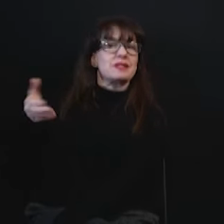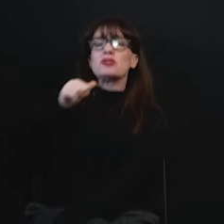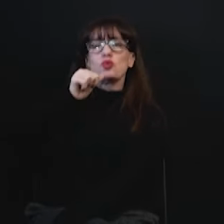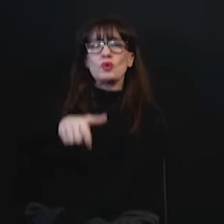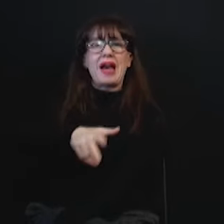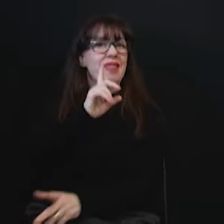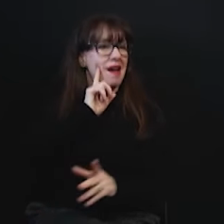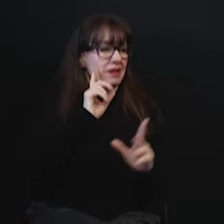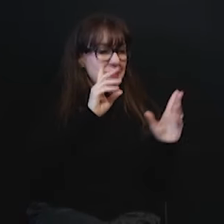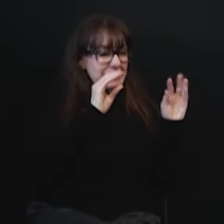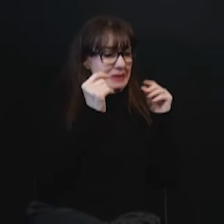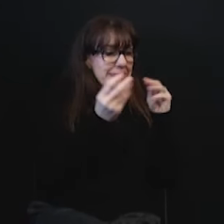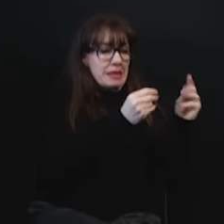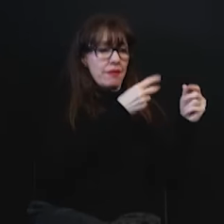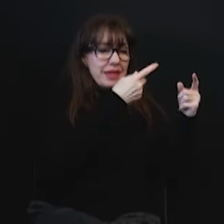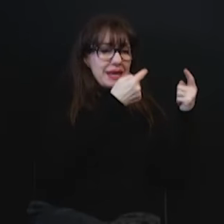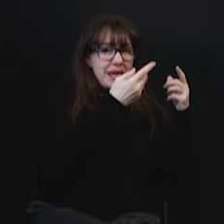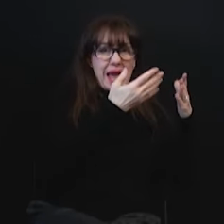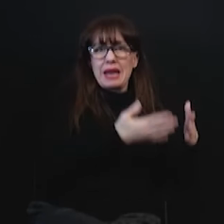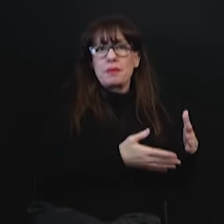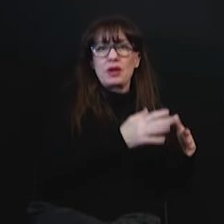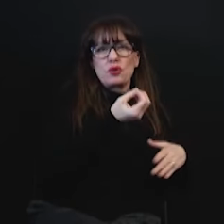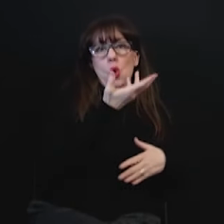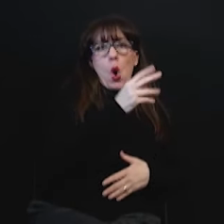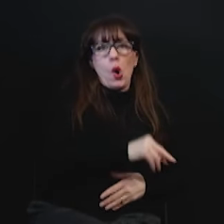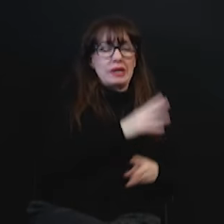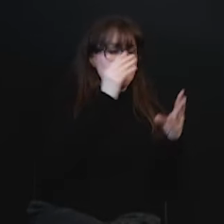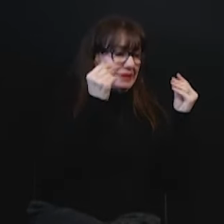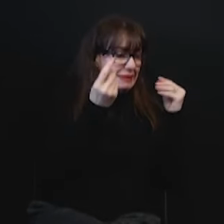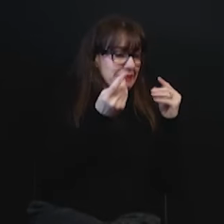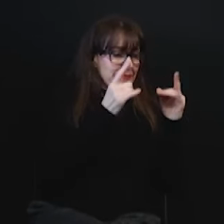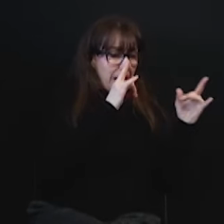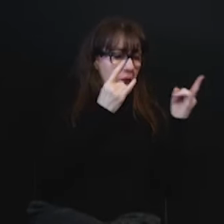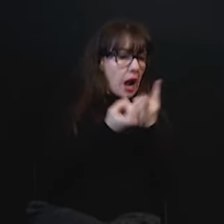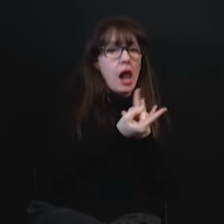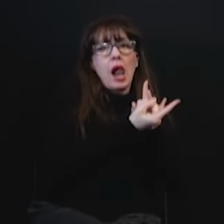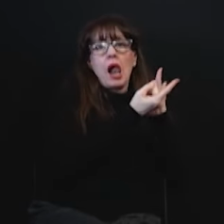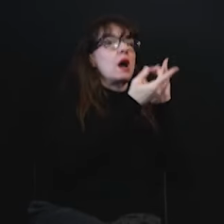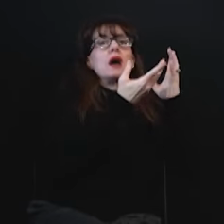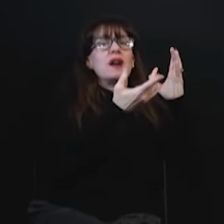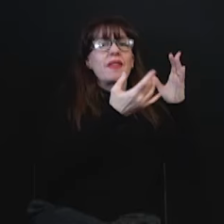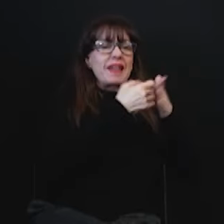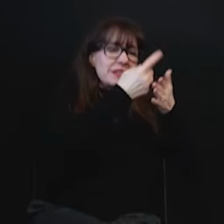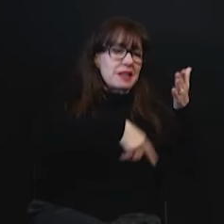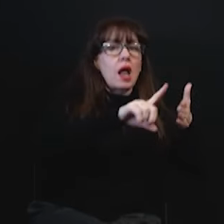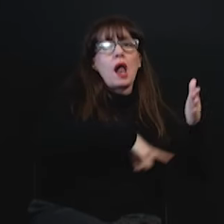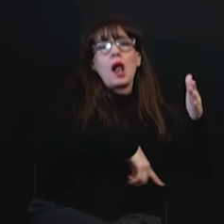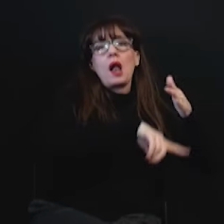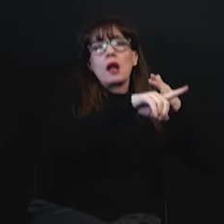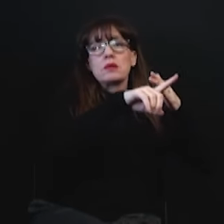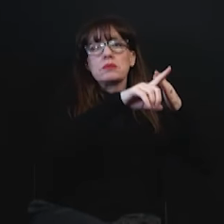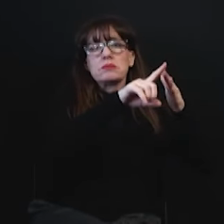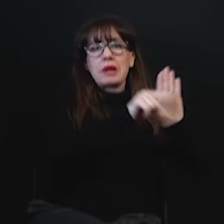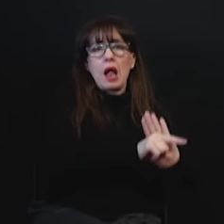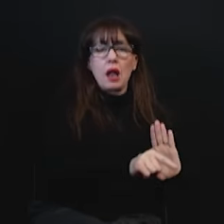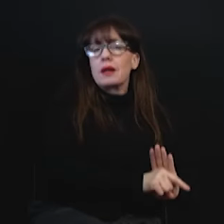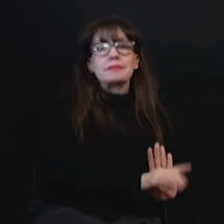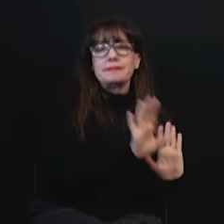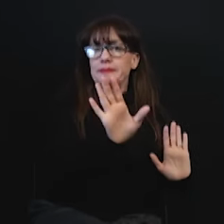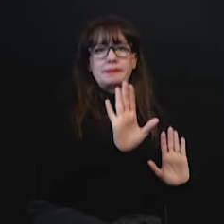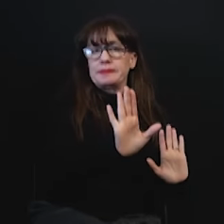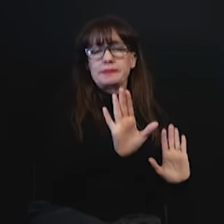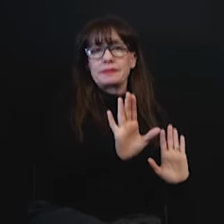to the voice of the enemy. Do not listen to your own voice that might condemn you. That's not what God wants for you. I remember one